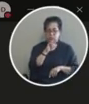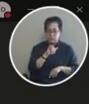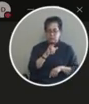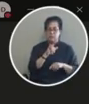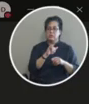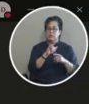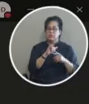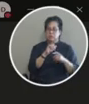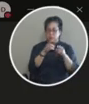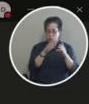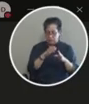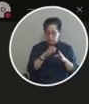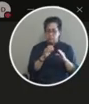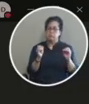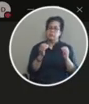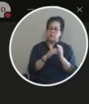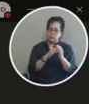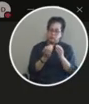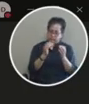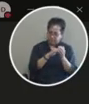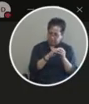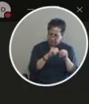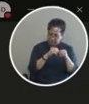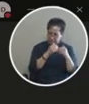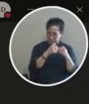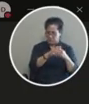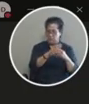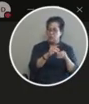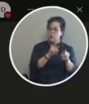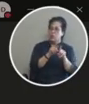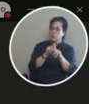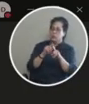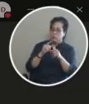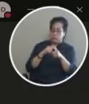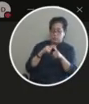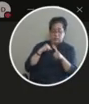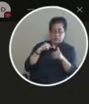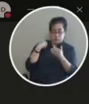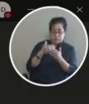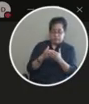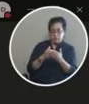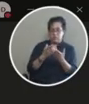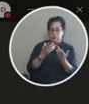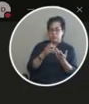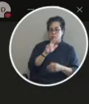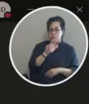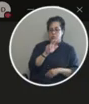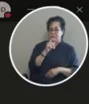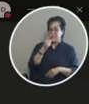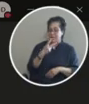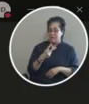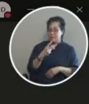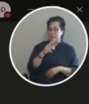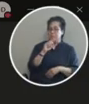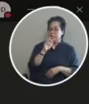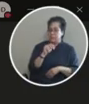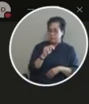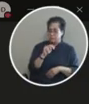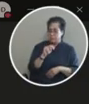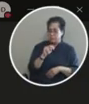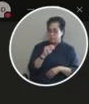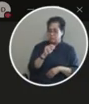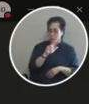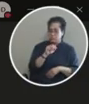place. So we did that. The other thing that happened when I first got here, we cut the budget by $3.5 million, and the council at the